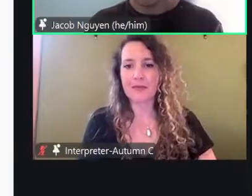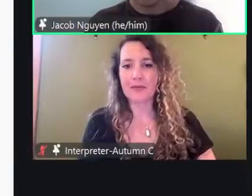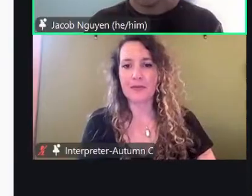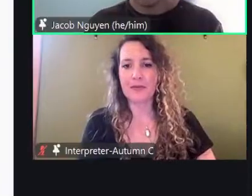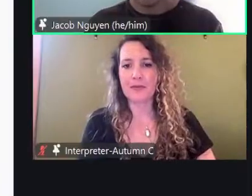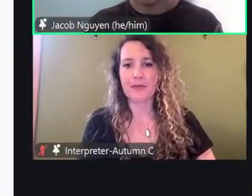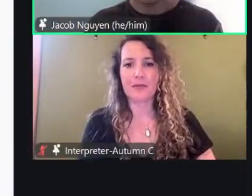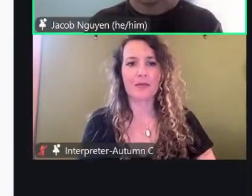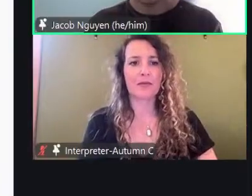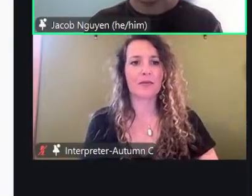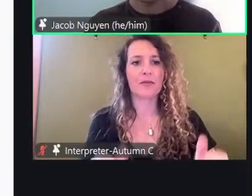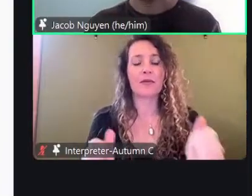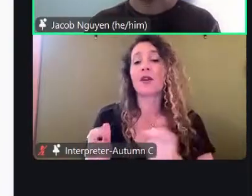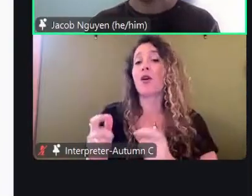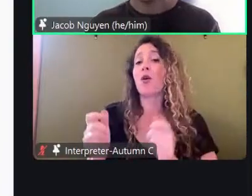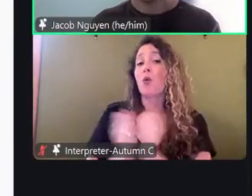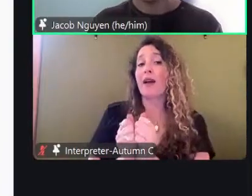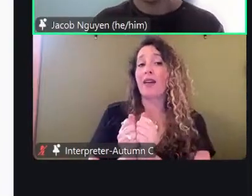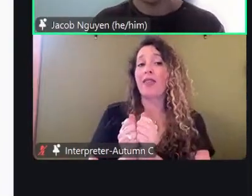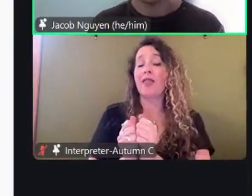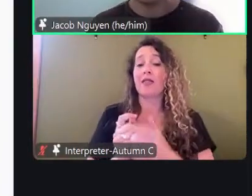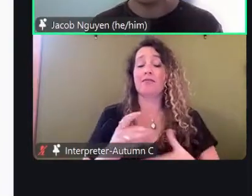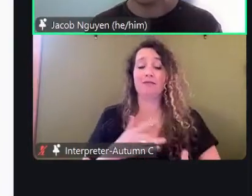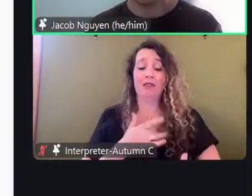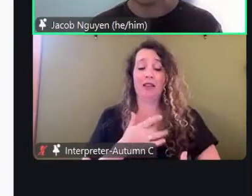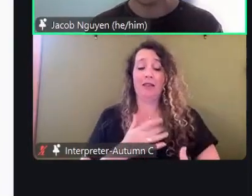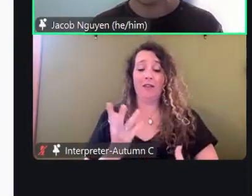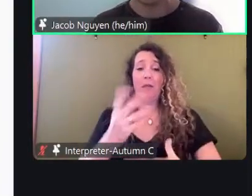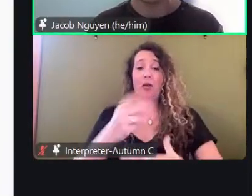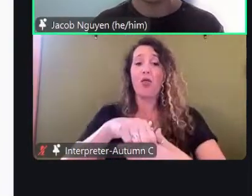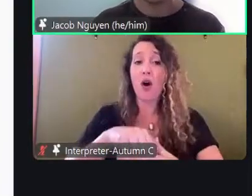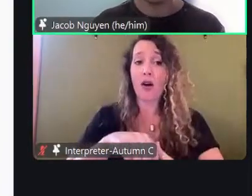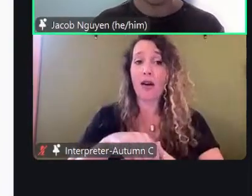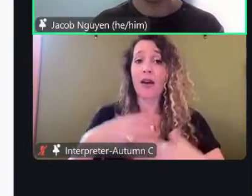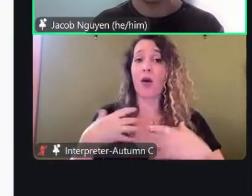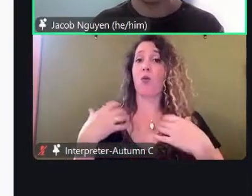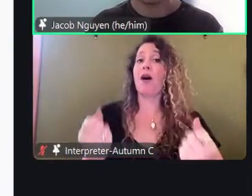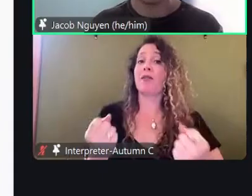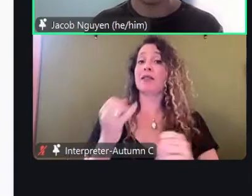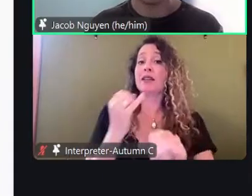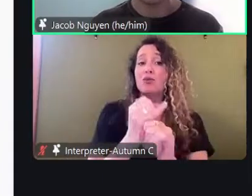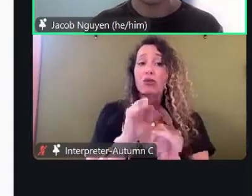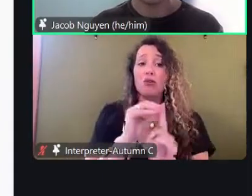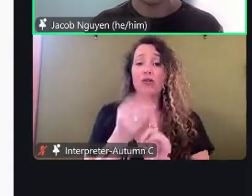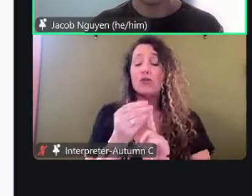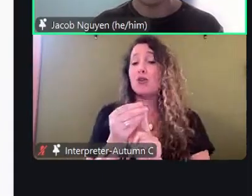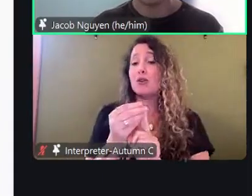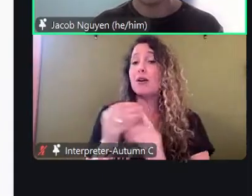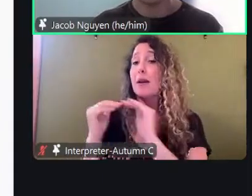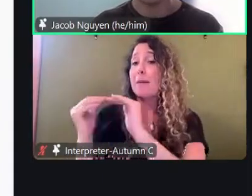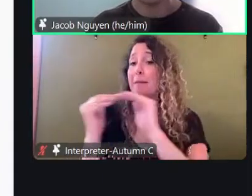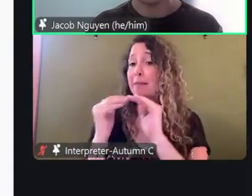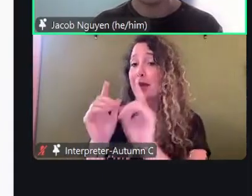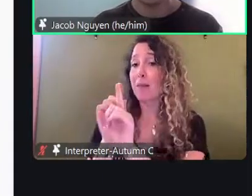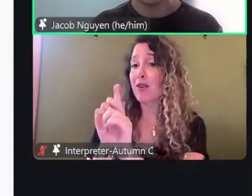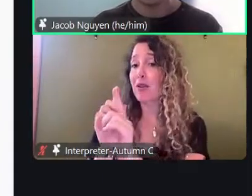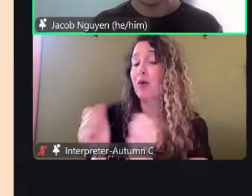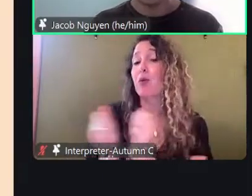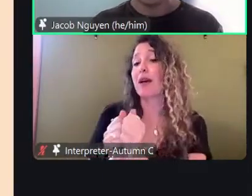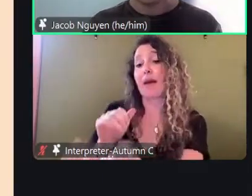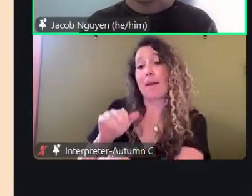education. So again, we're looking at belonging, wellness, and institutional culture, exploring the impact of peer mentoring on medical students with